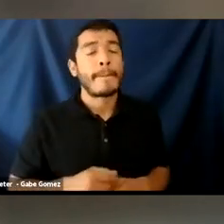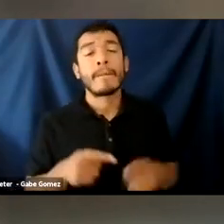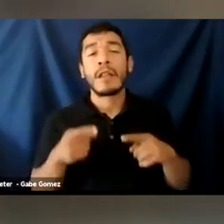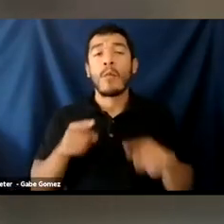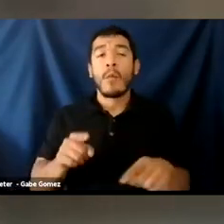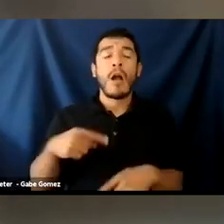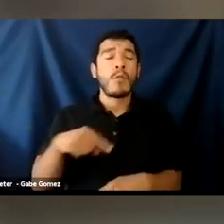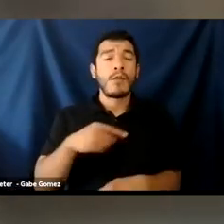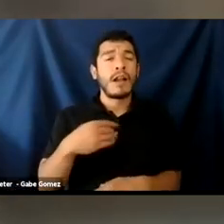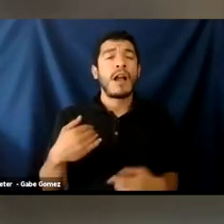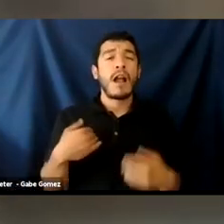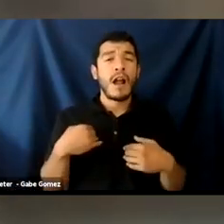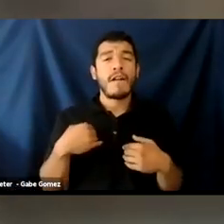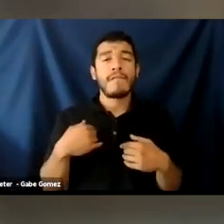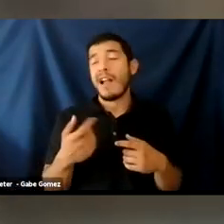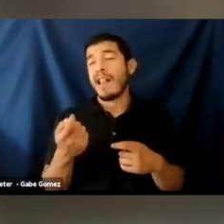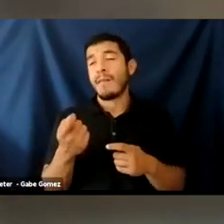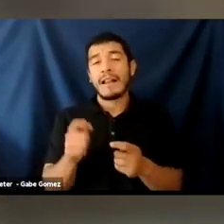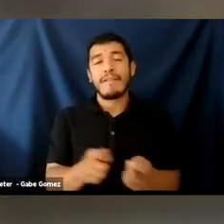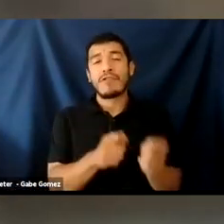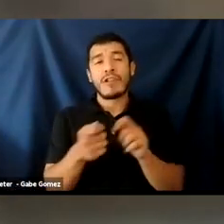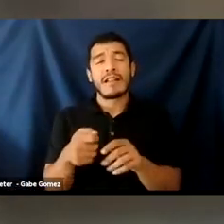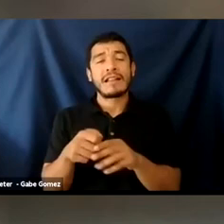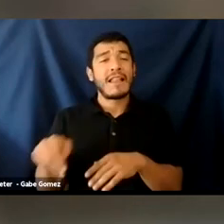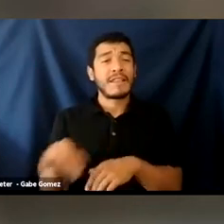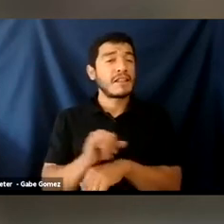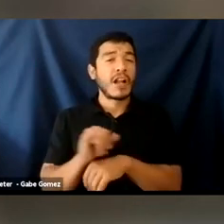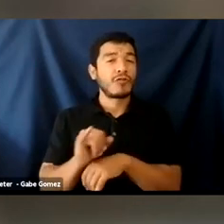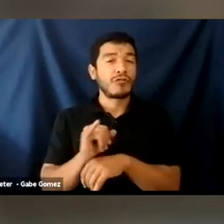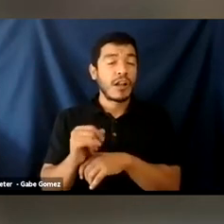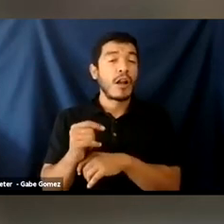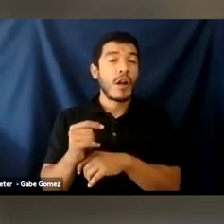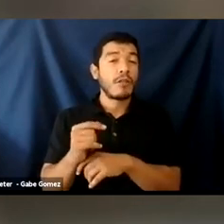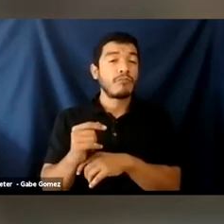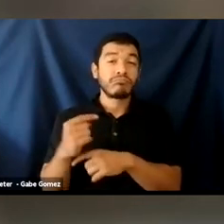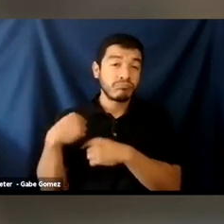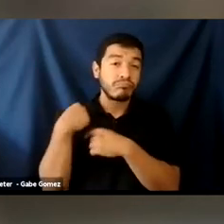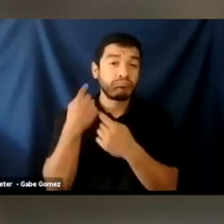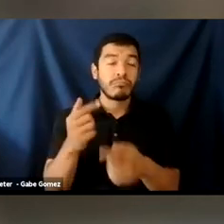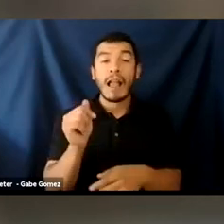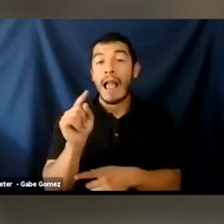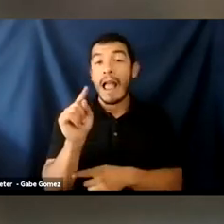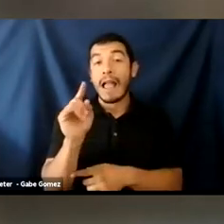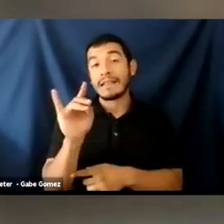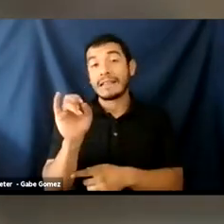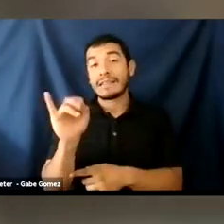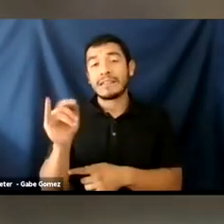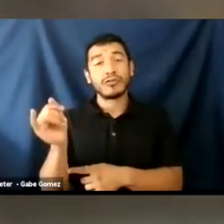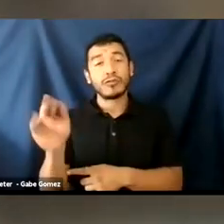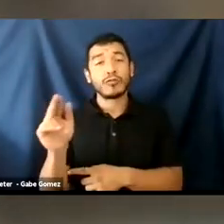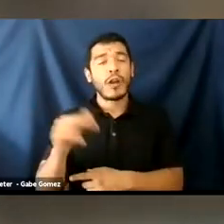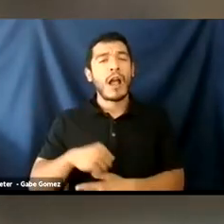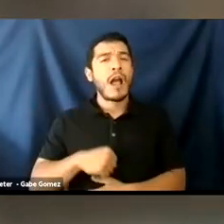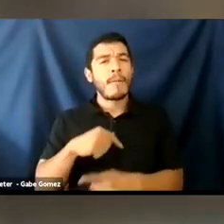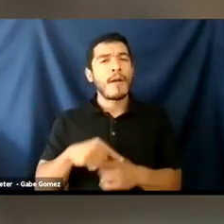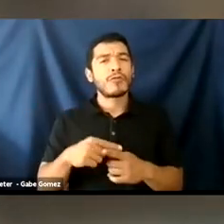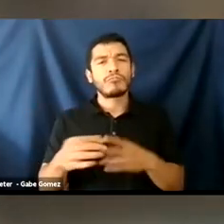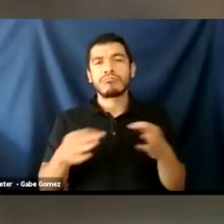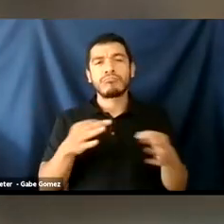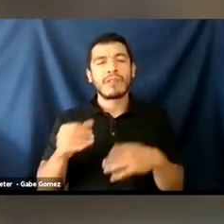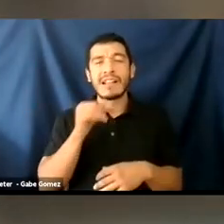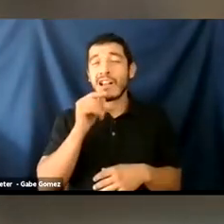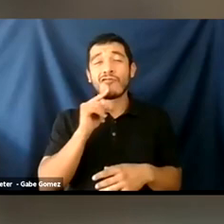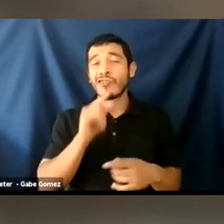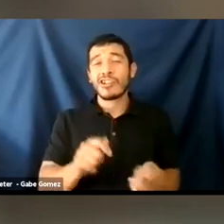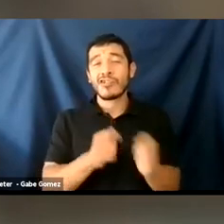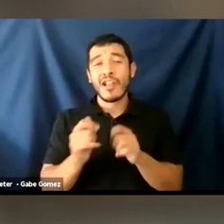has been quite a bit of change in the industry overall, at Disney Junior, I'm proud to say that it hasn't really changed